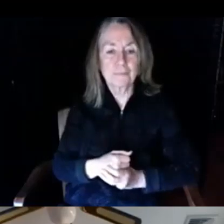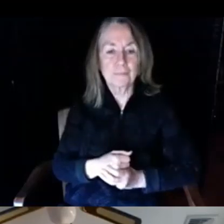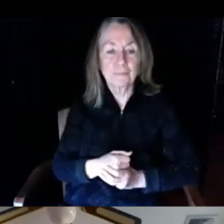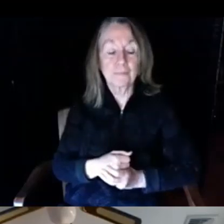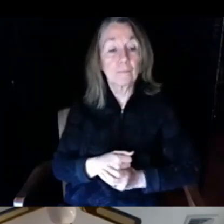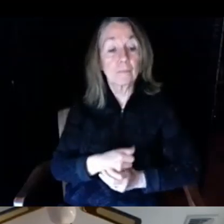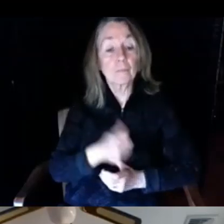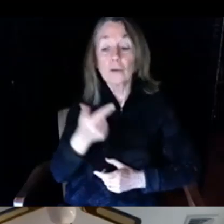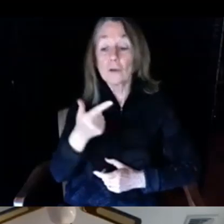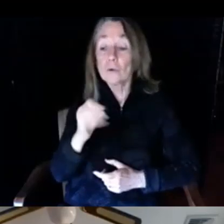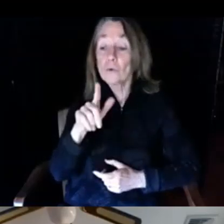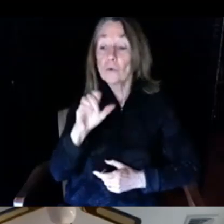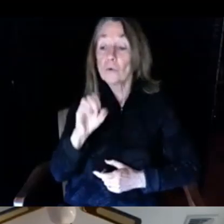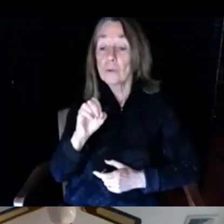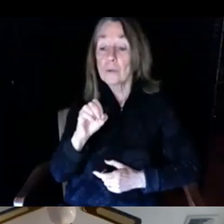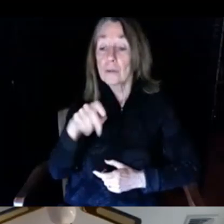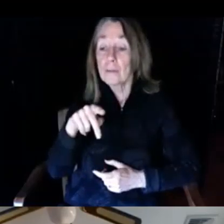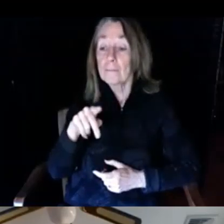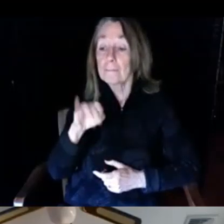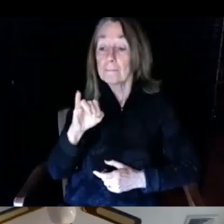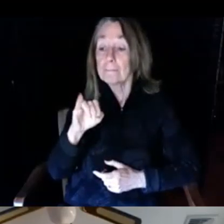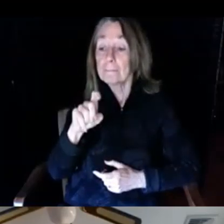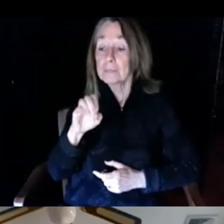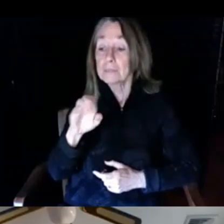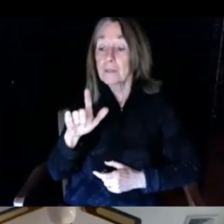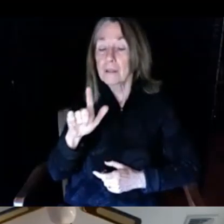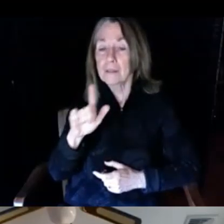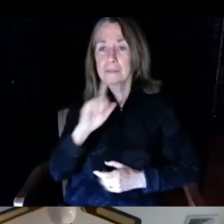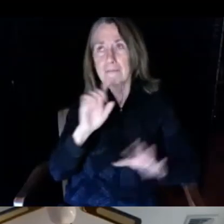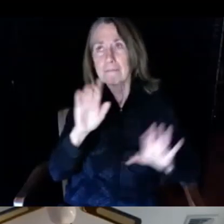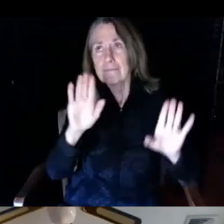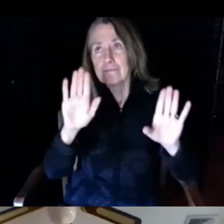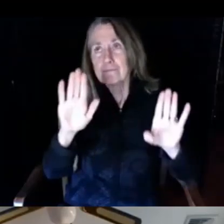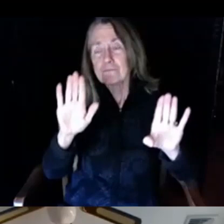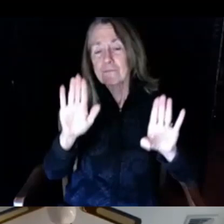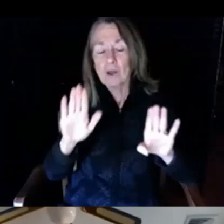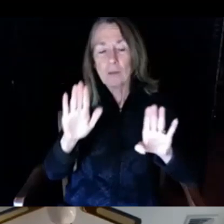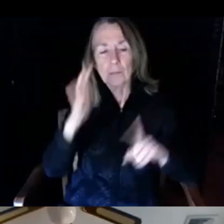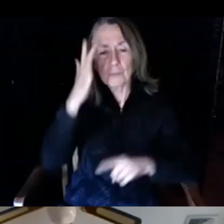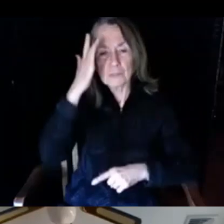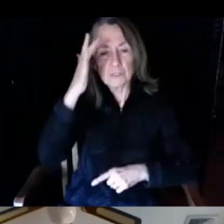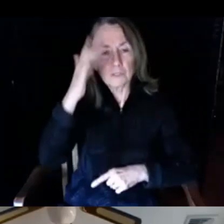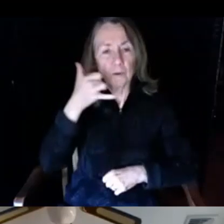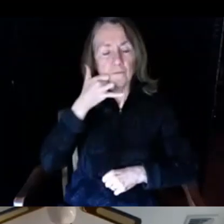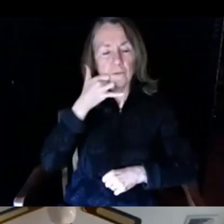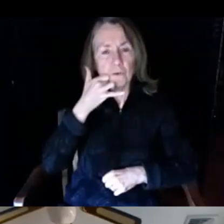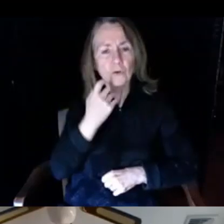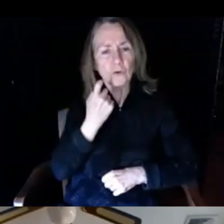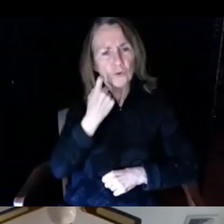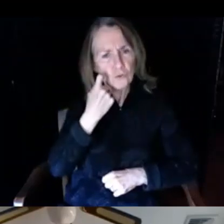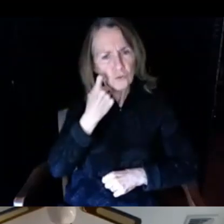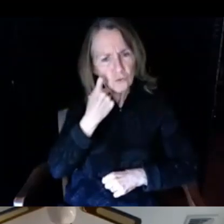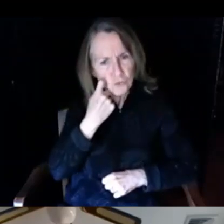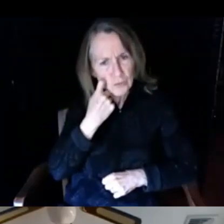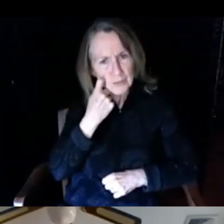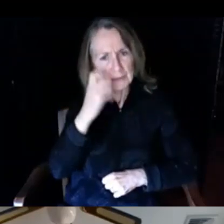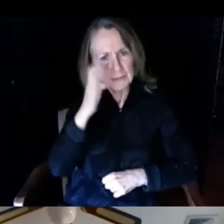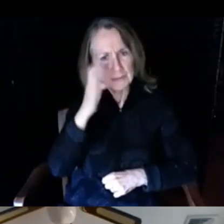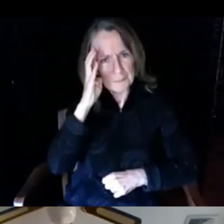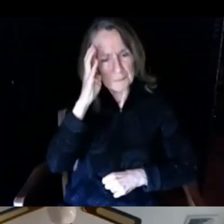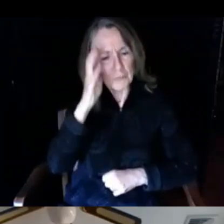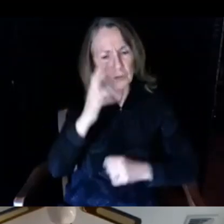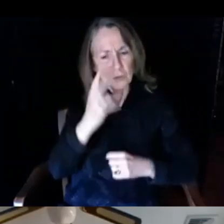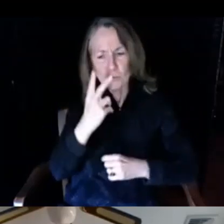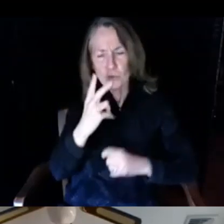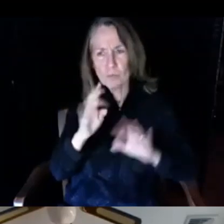The Google Pixel is just a really phenomenal smartphone that's recently come out with two really